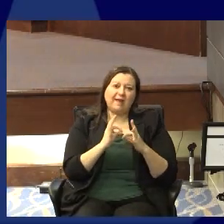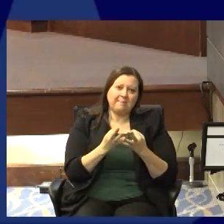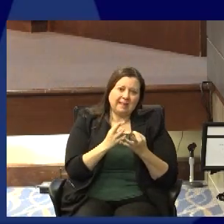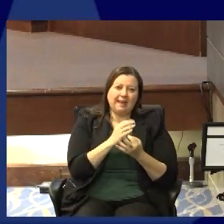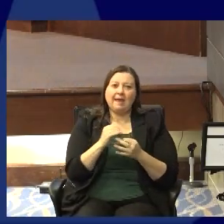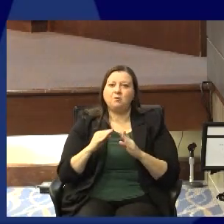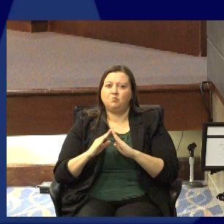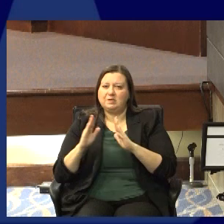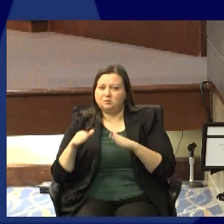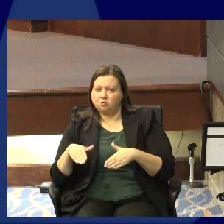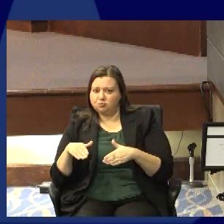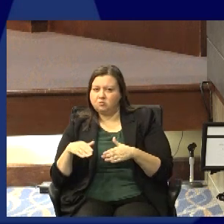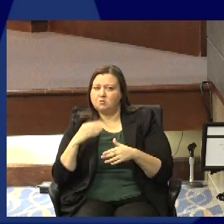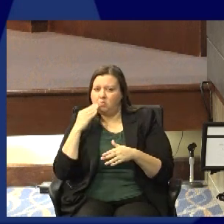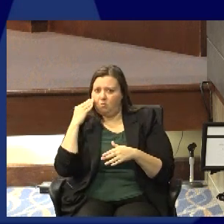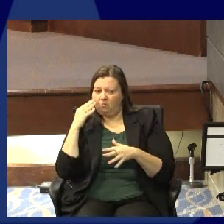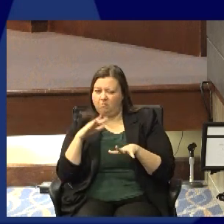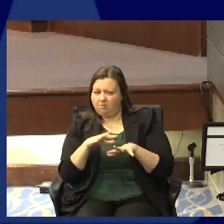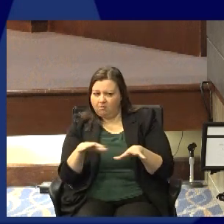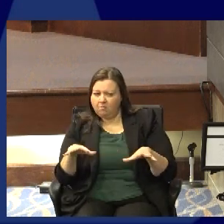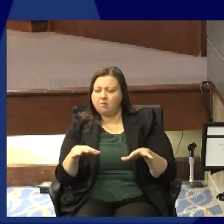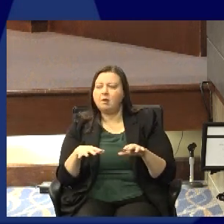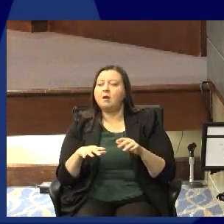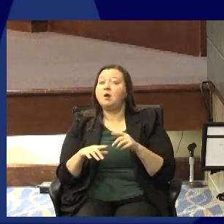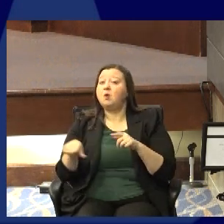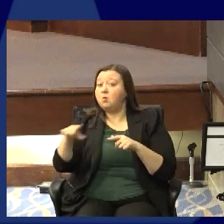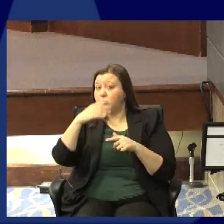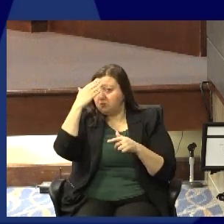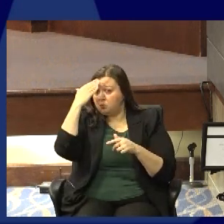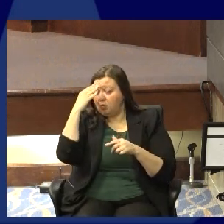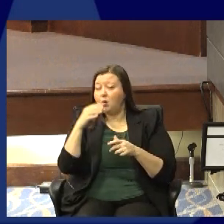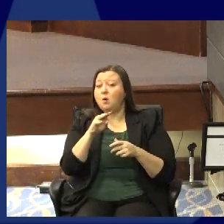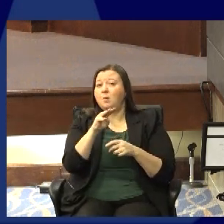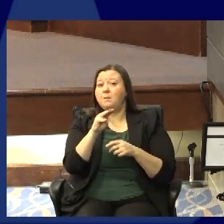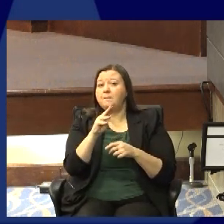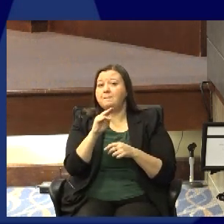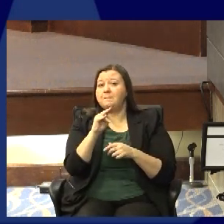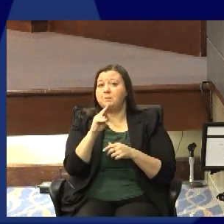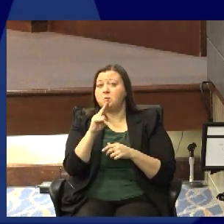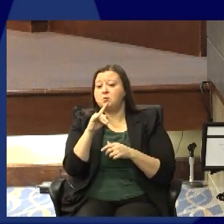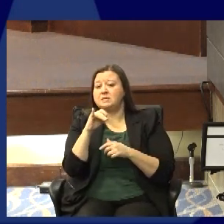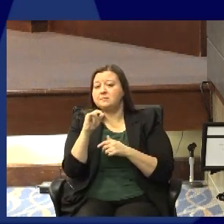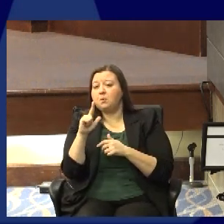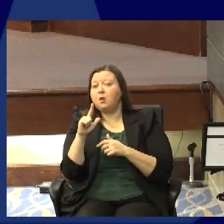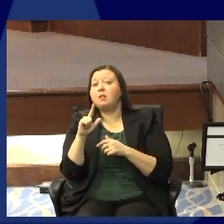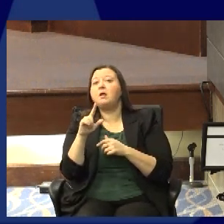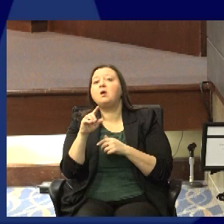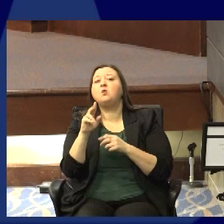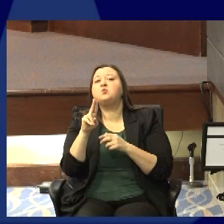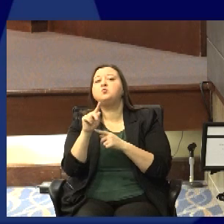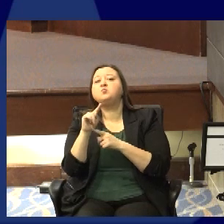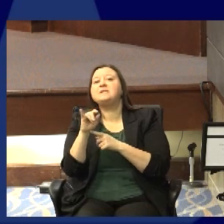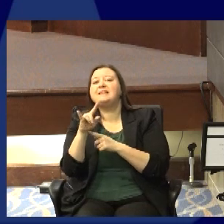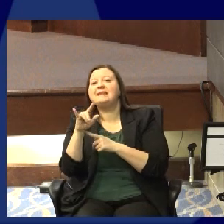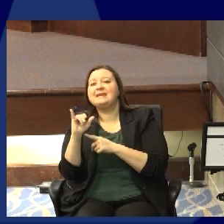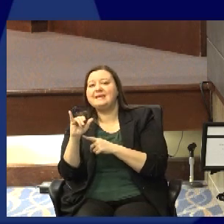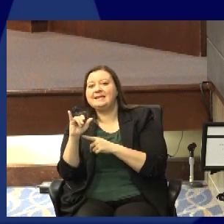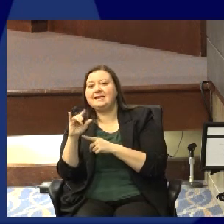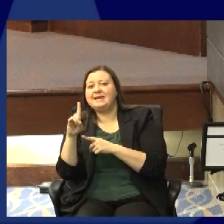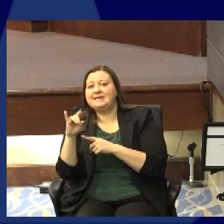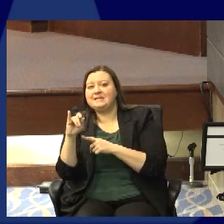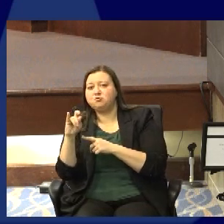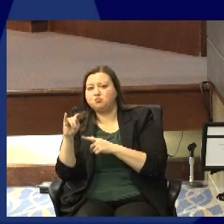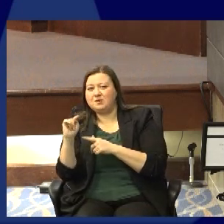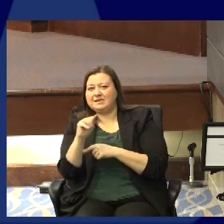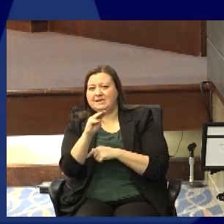So you are familiar, council, with what's called municipal utility districts, or MUDs. And so you heard Peter refer to MUDs